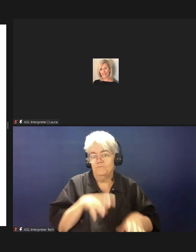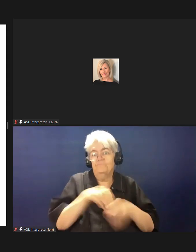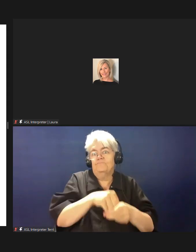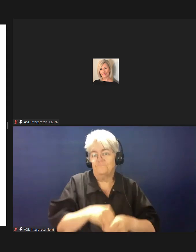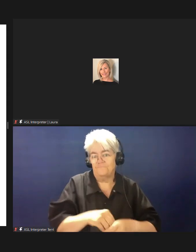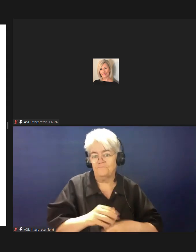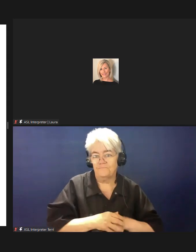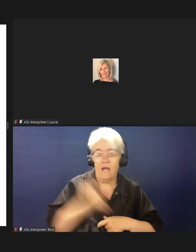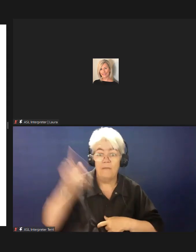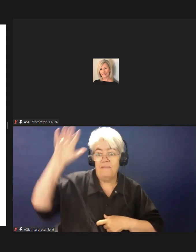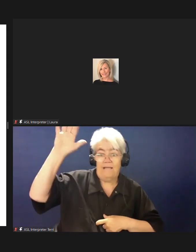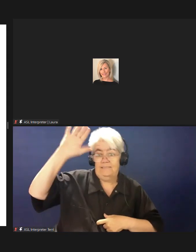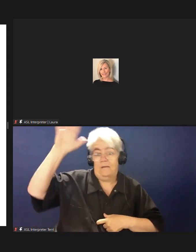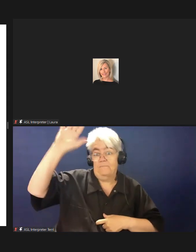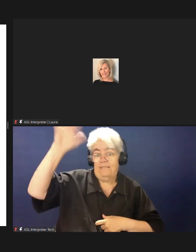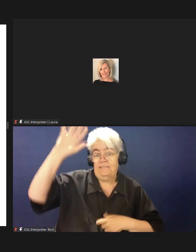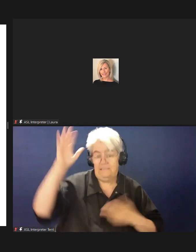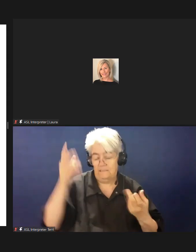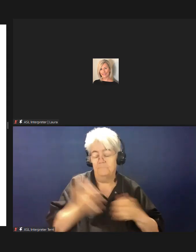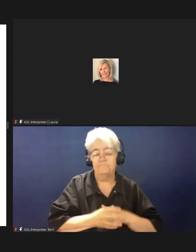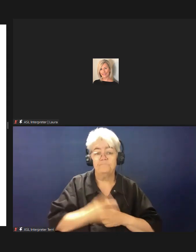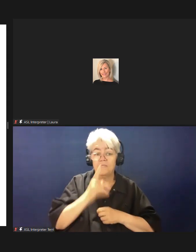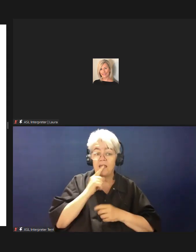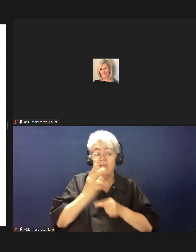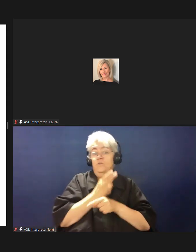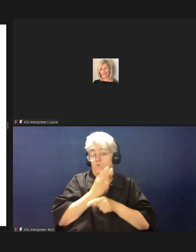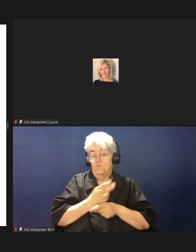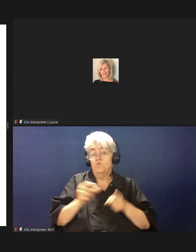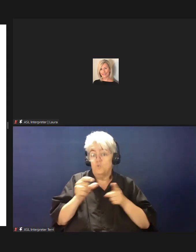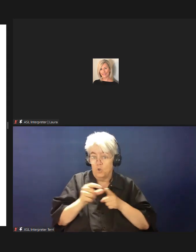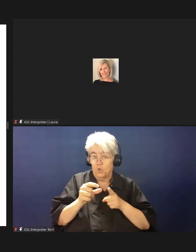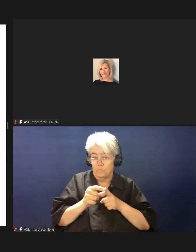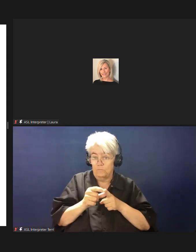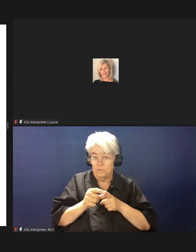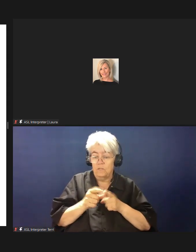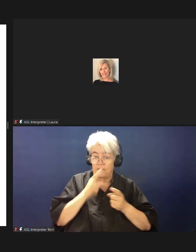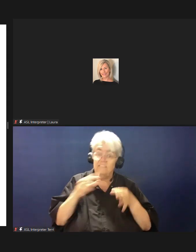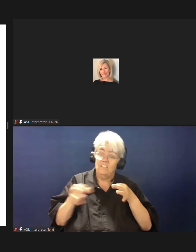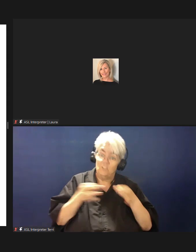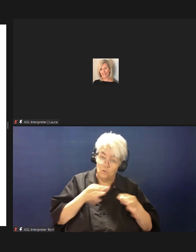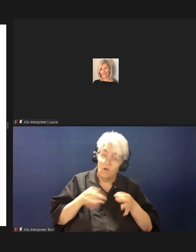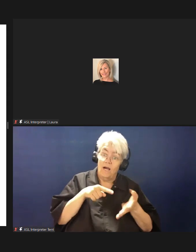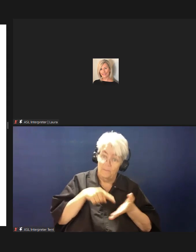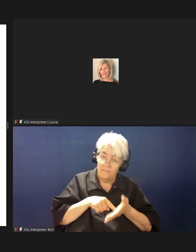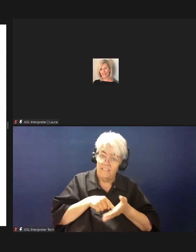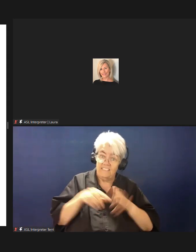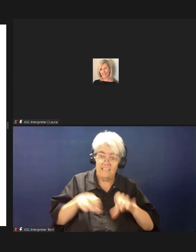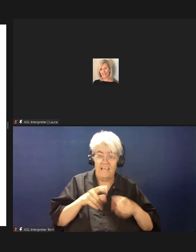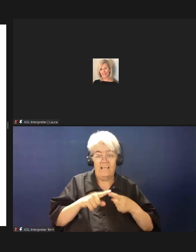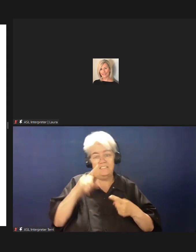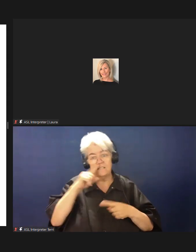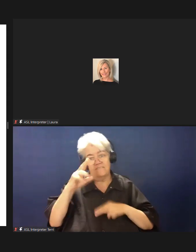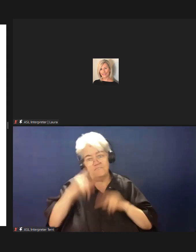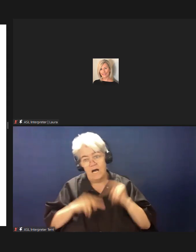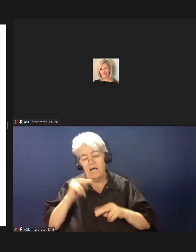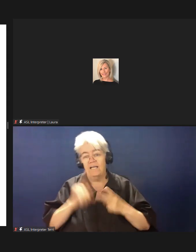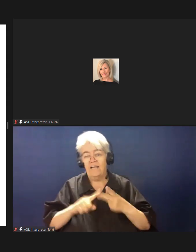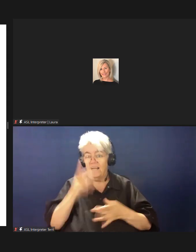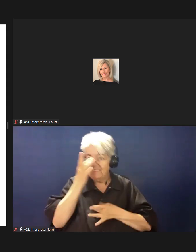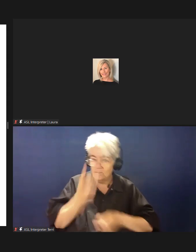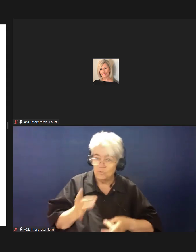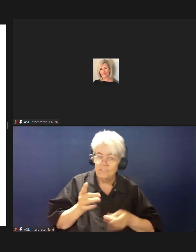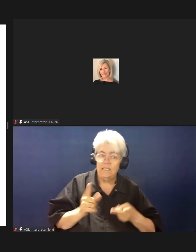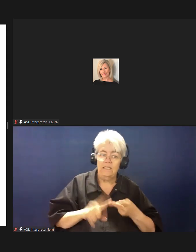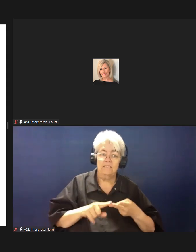be next. And be sure to use terms that describe the activity as fun and